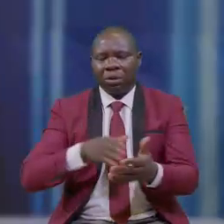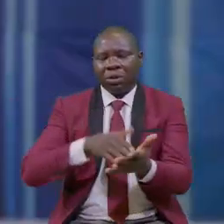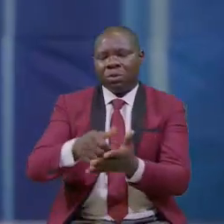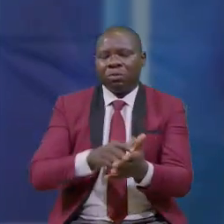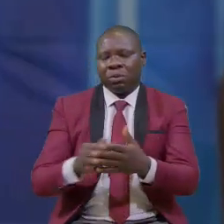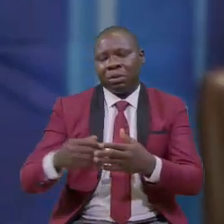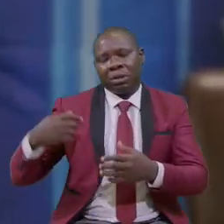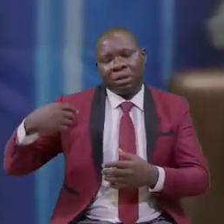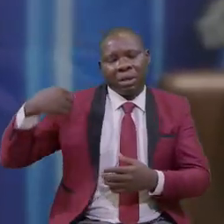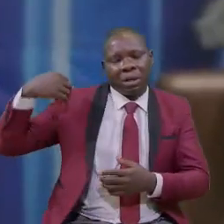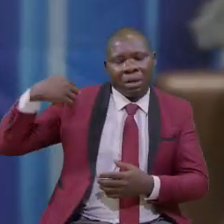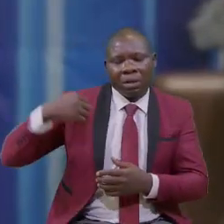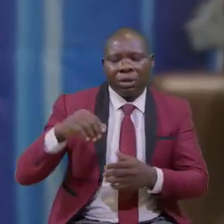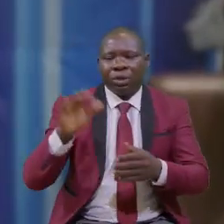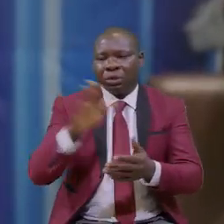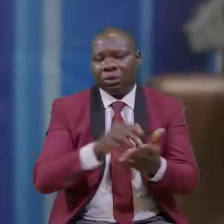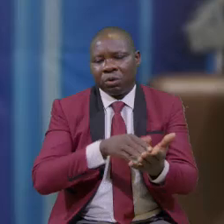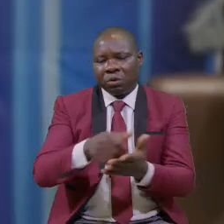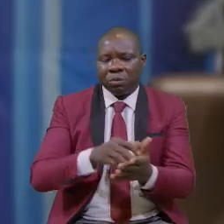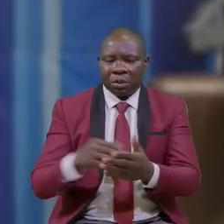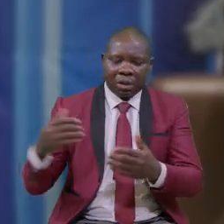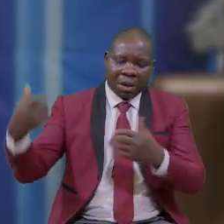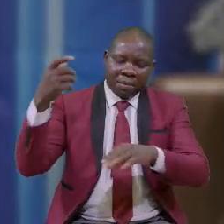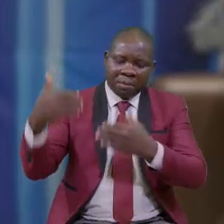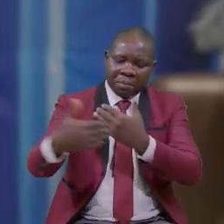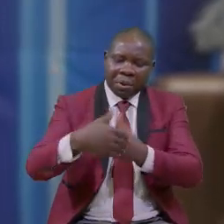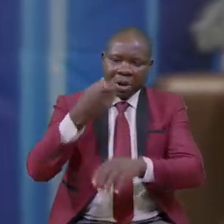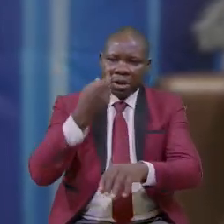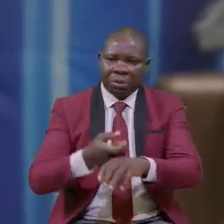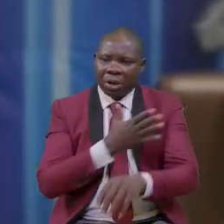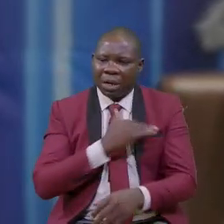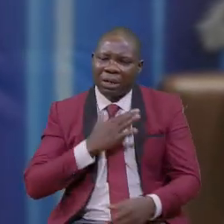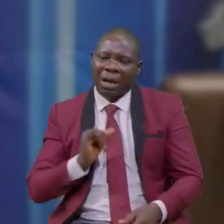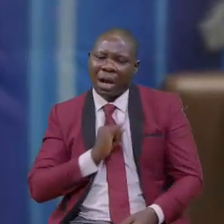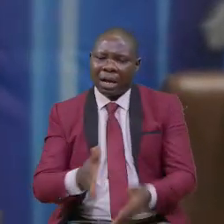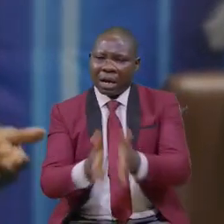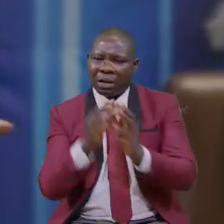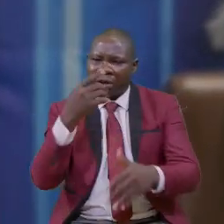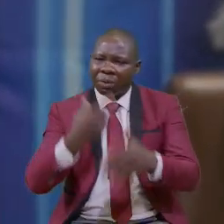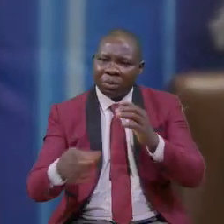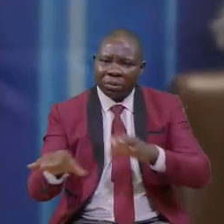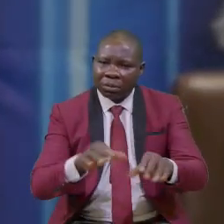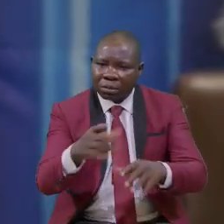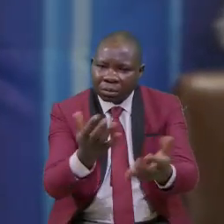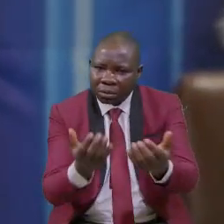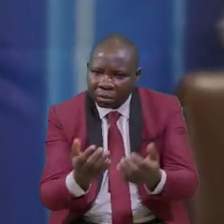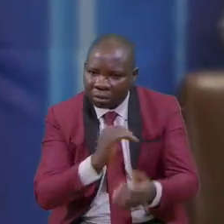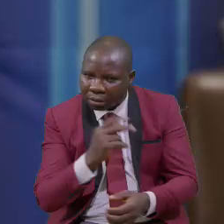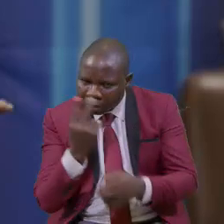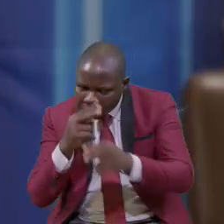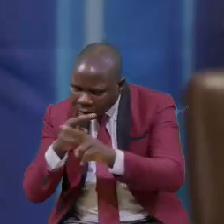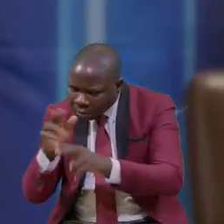weak backbone, and I say, what are you coming for? I can tell from the look of your face, I'm coming